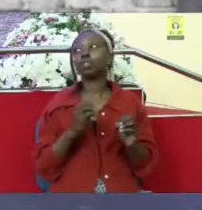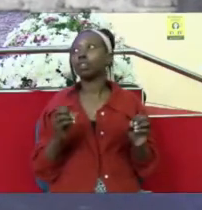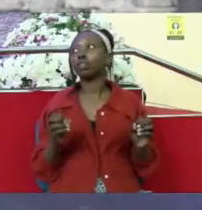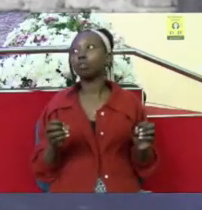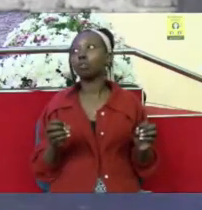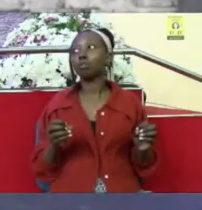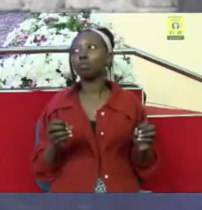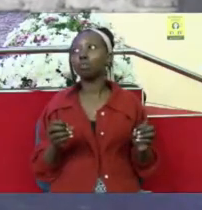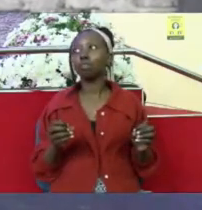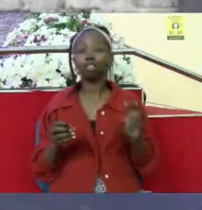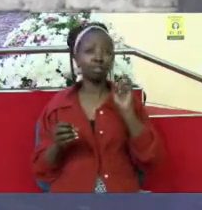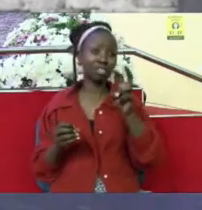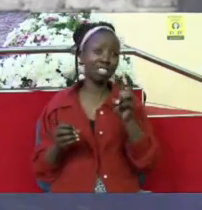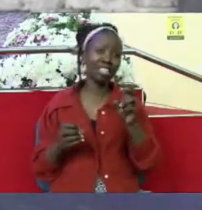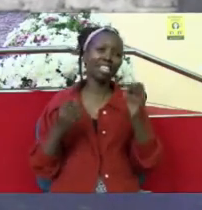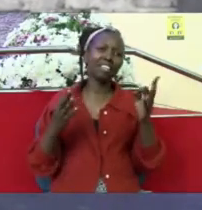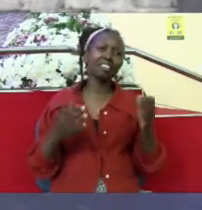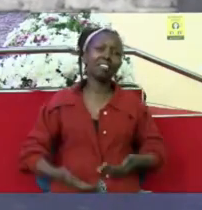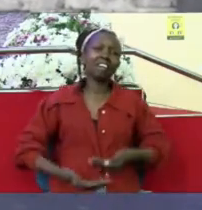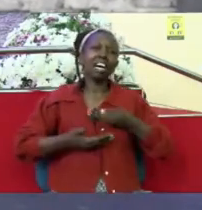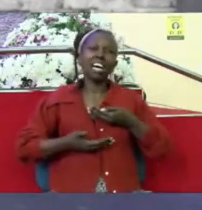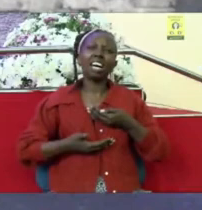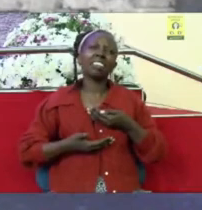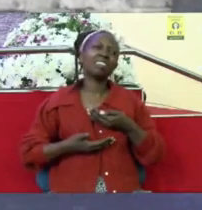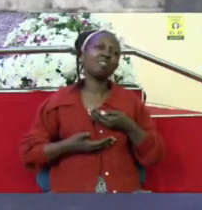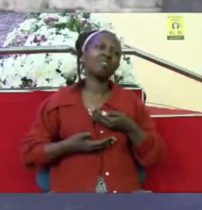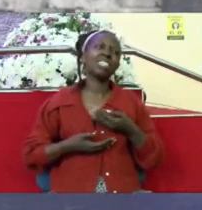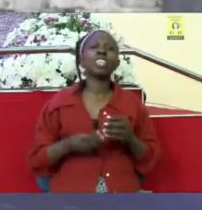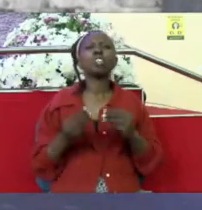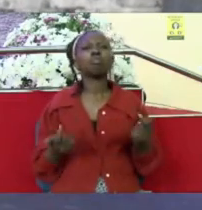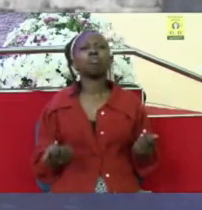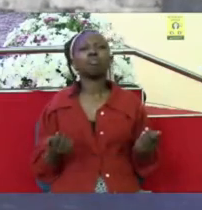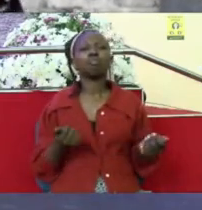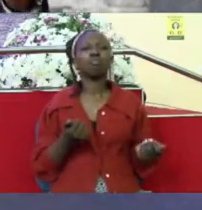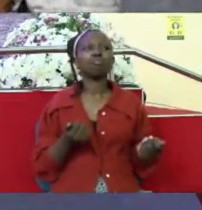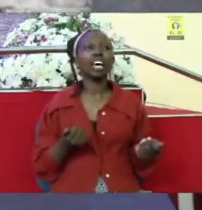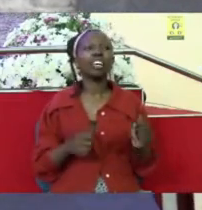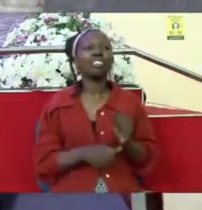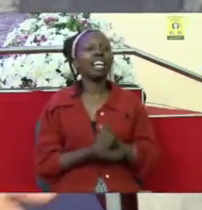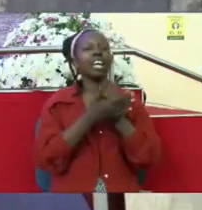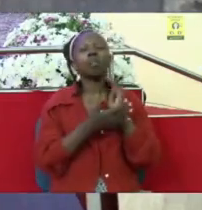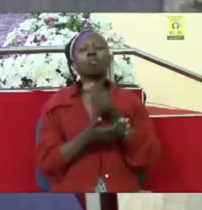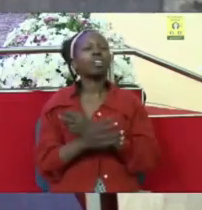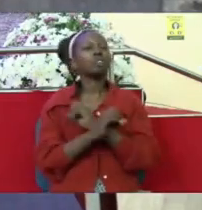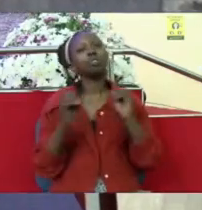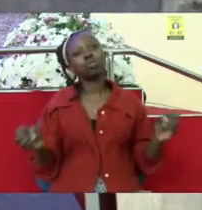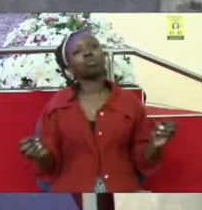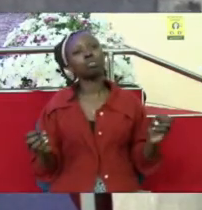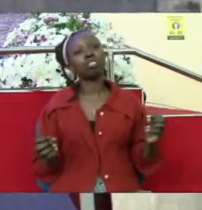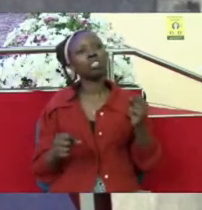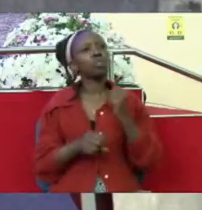Oh, mumeona hata mkikasirika ni bure. That's the point. There is nothing you can do about it. Hakuna kitu ambacho